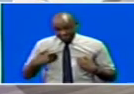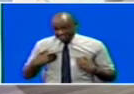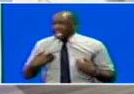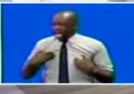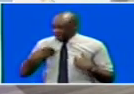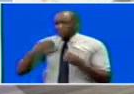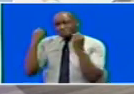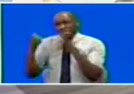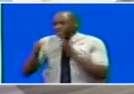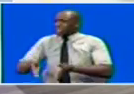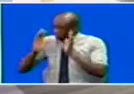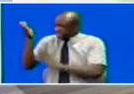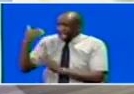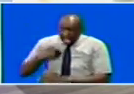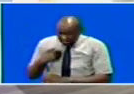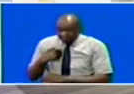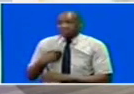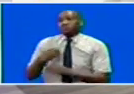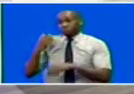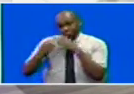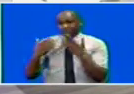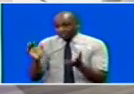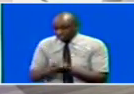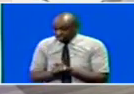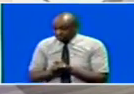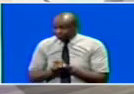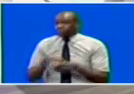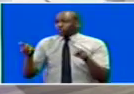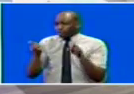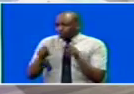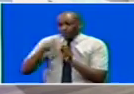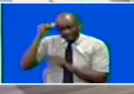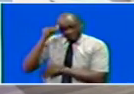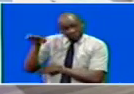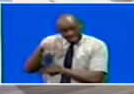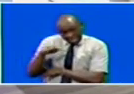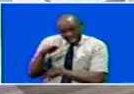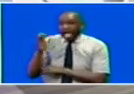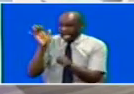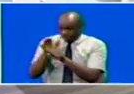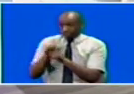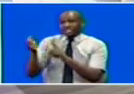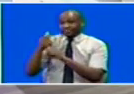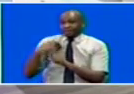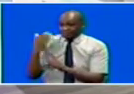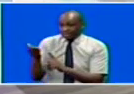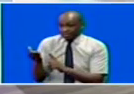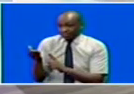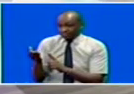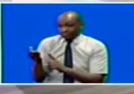We have thousands and thousands of kilometers that have been consumed. Also within the education sector, a lot has been done.